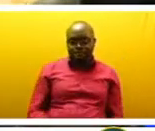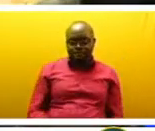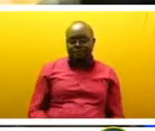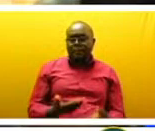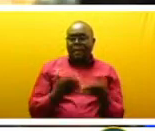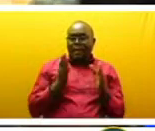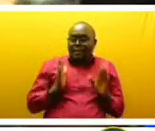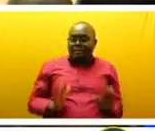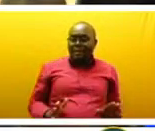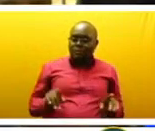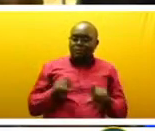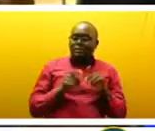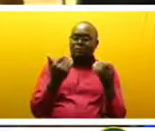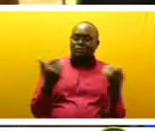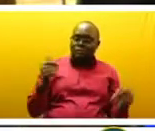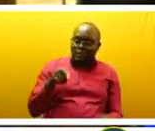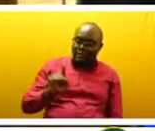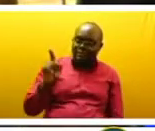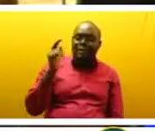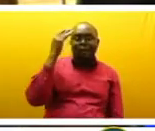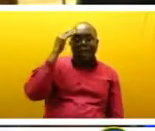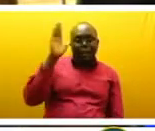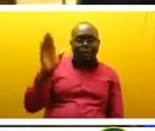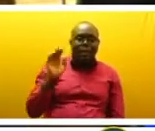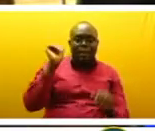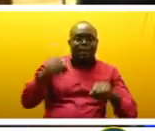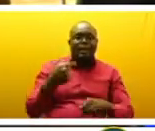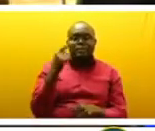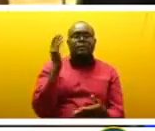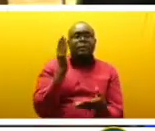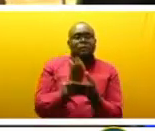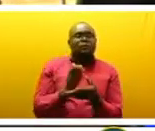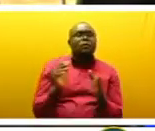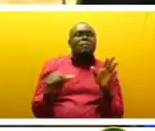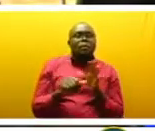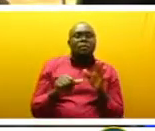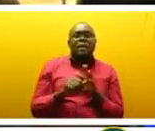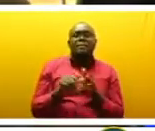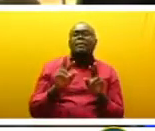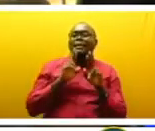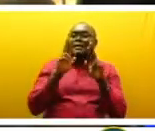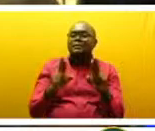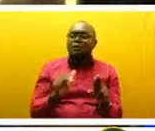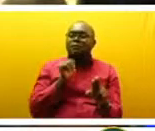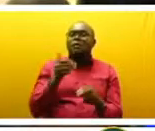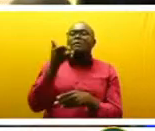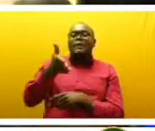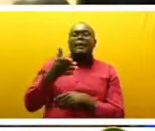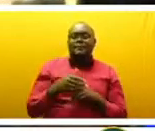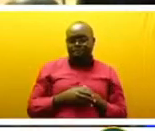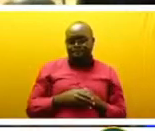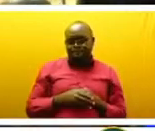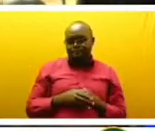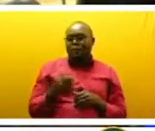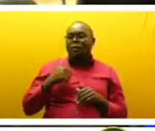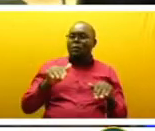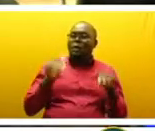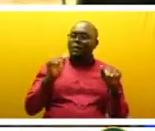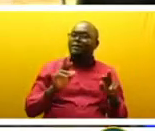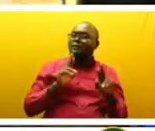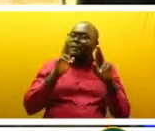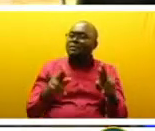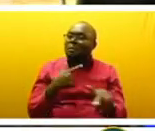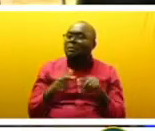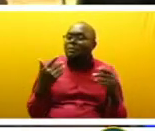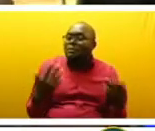Anybody, even the children, our children, can tell you that there was a problem because they would see that the results were not coming out. We were waiting for the outcome for a long